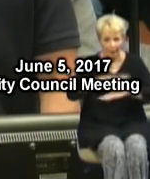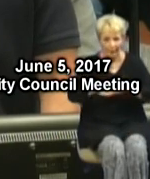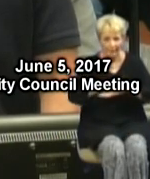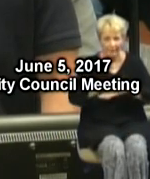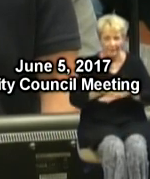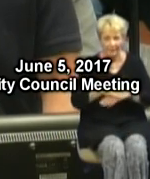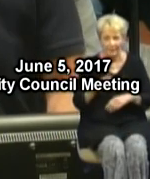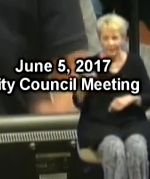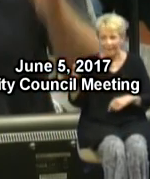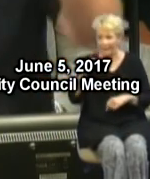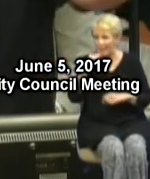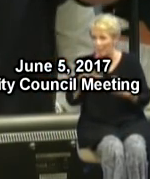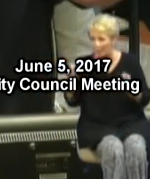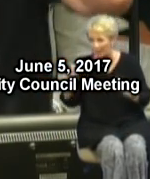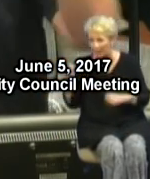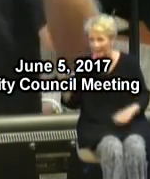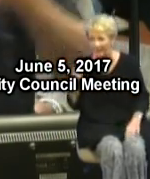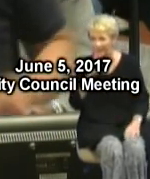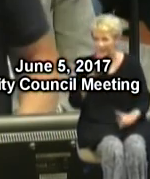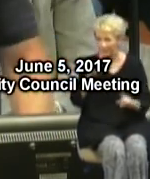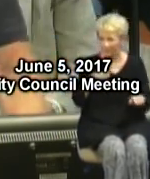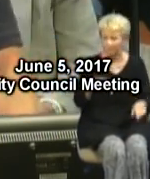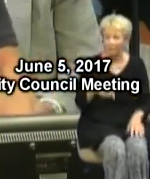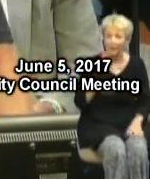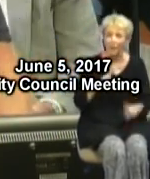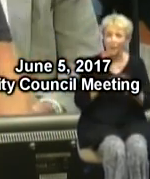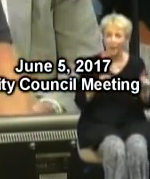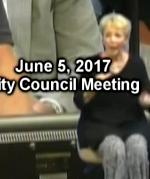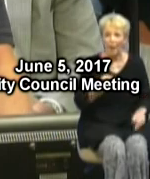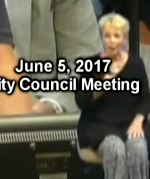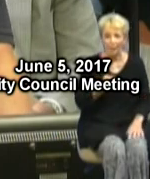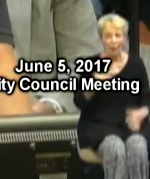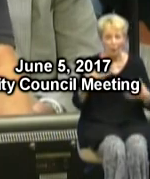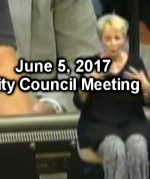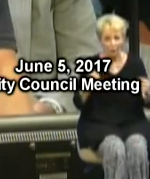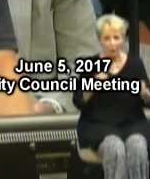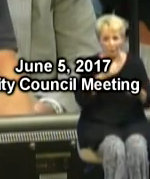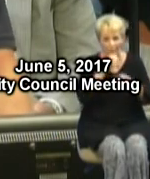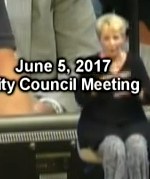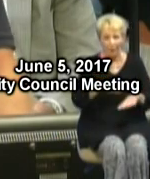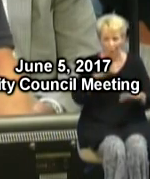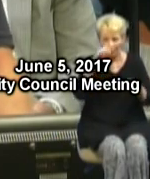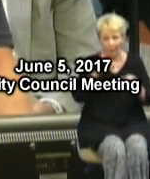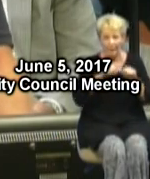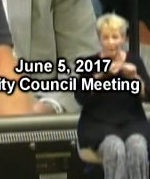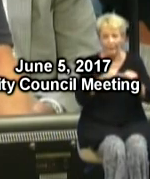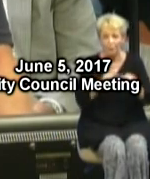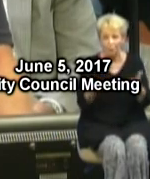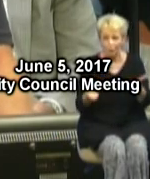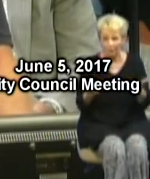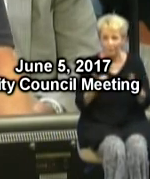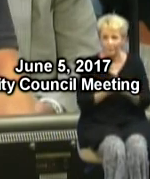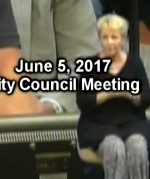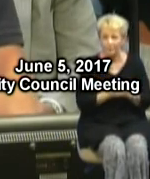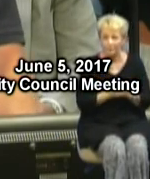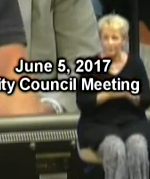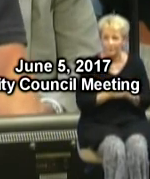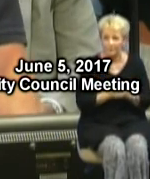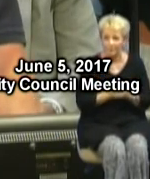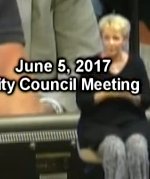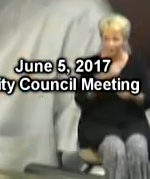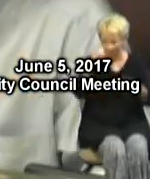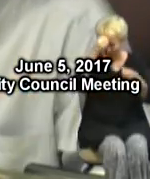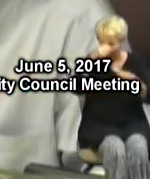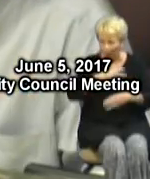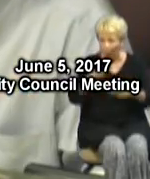hair. Not much hair, yes. But I'm, as long as I'm strong and blessed, I hope to continue serving the citizens. Scott, bring us an update